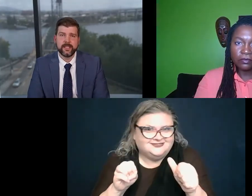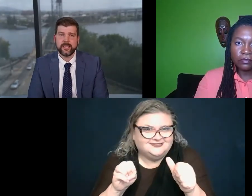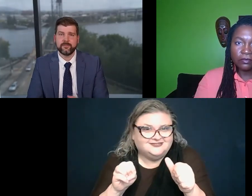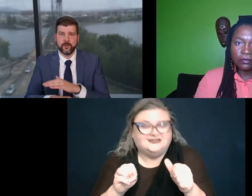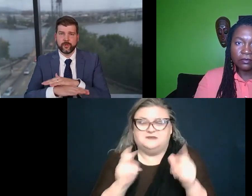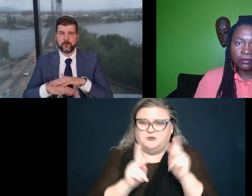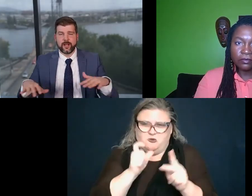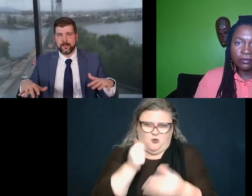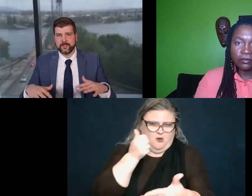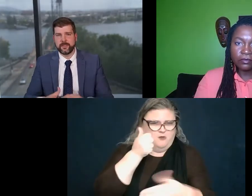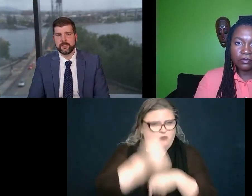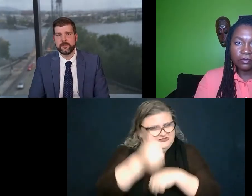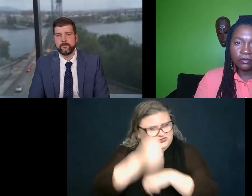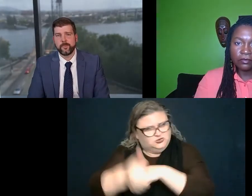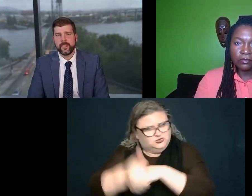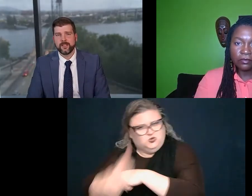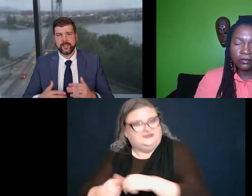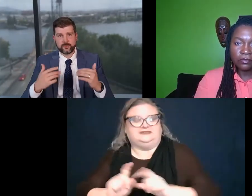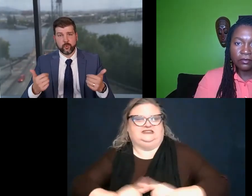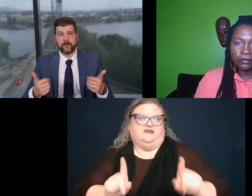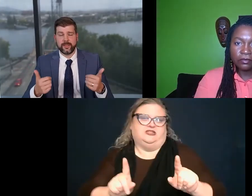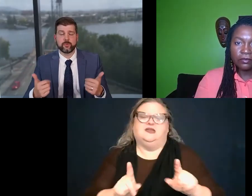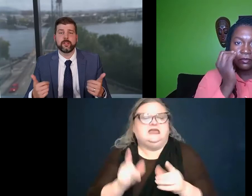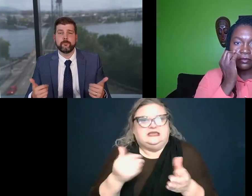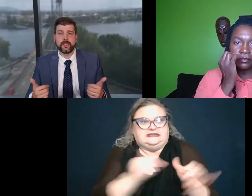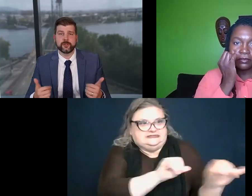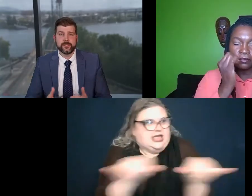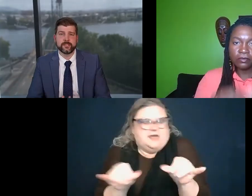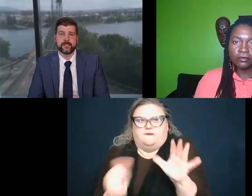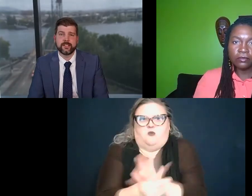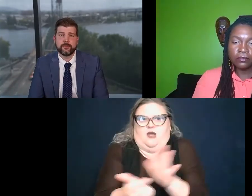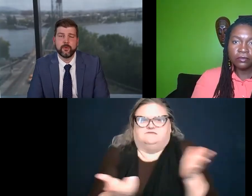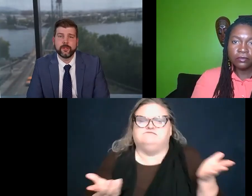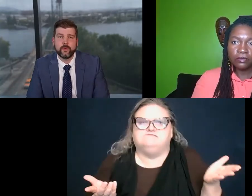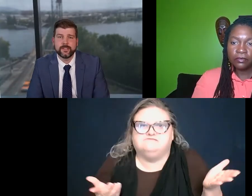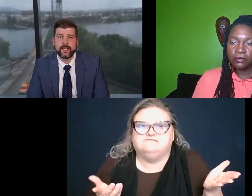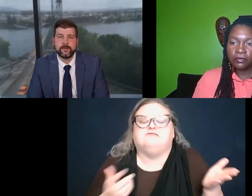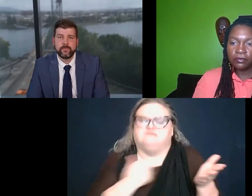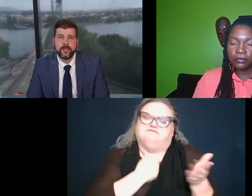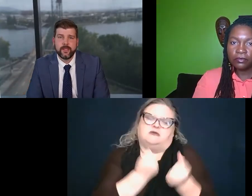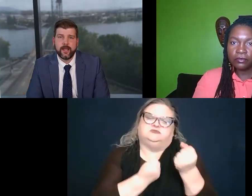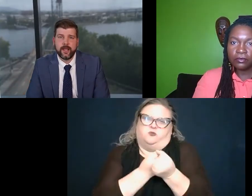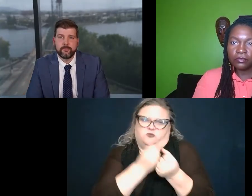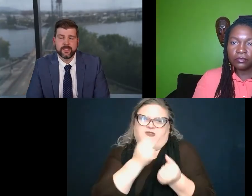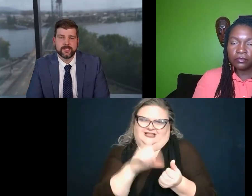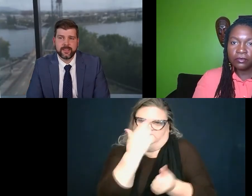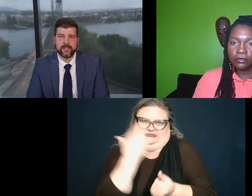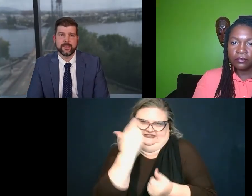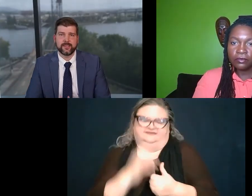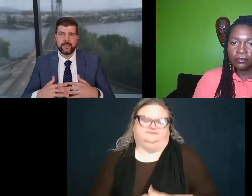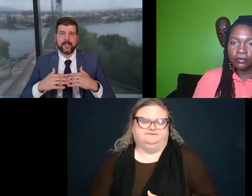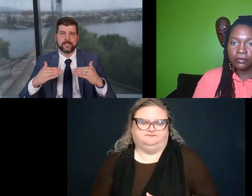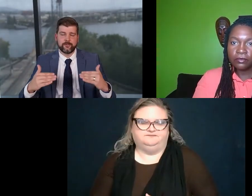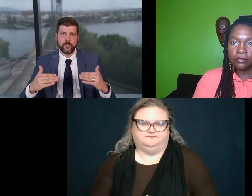disparately, even though the crime is being committed. So that's one of the major reasons that I supported 110, because I